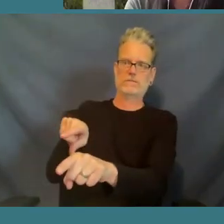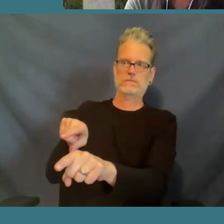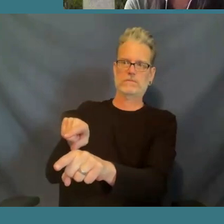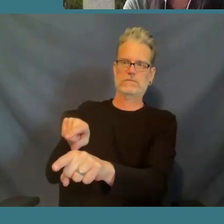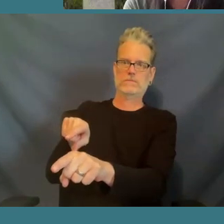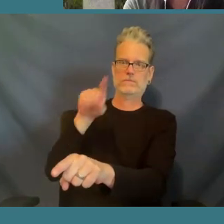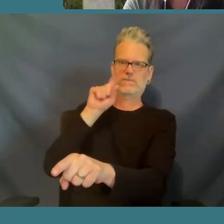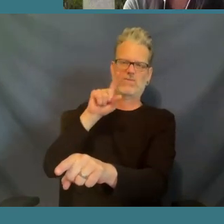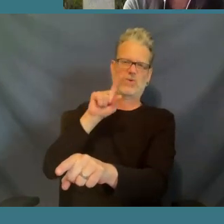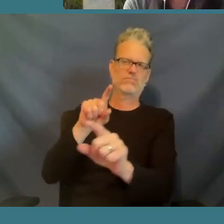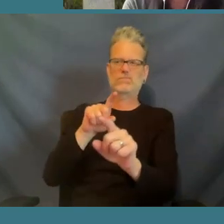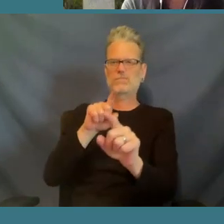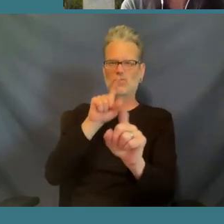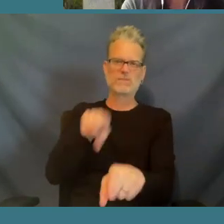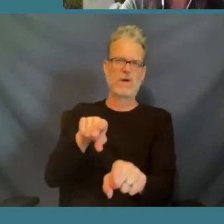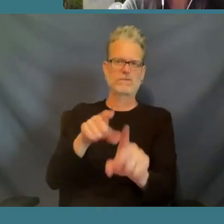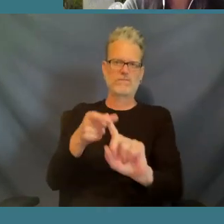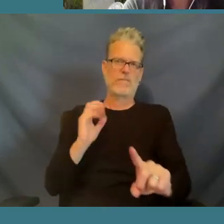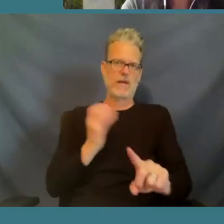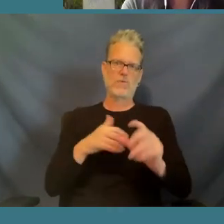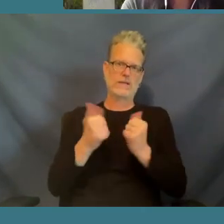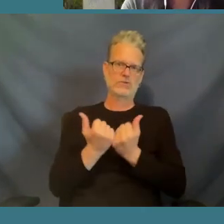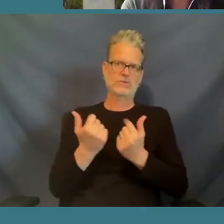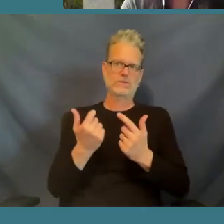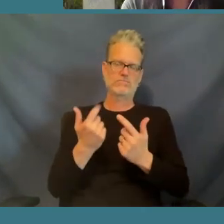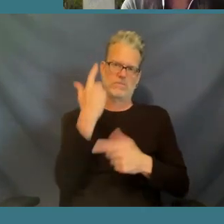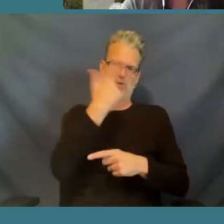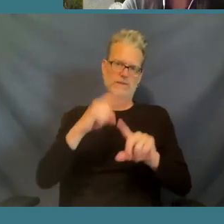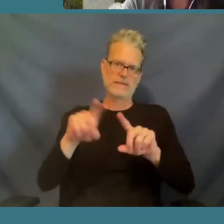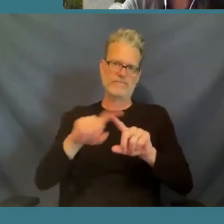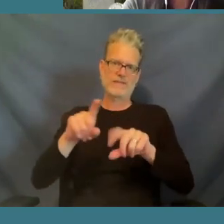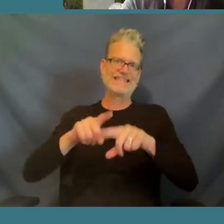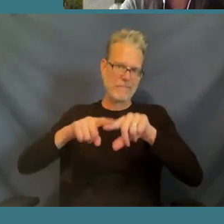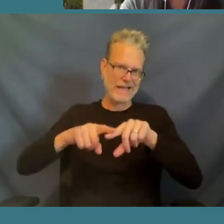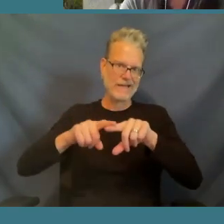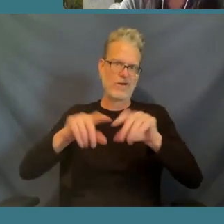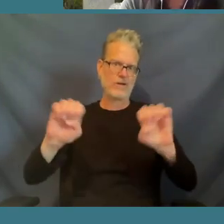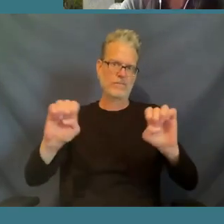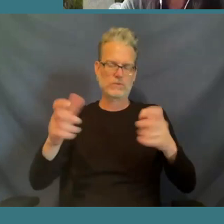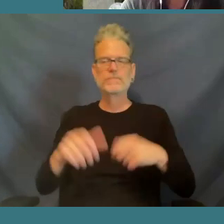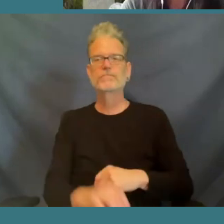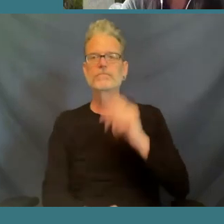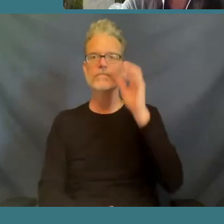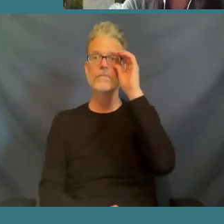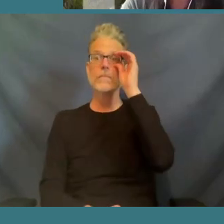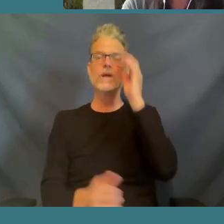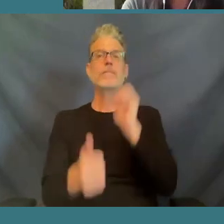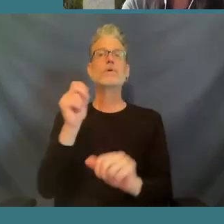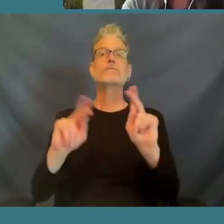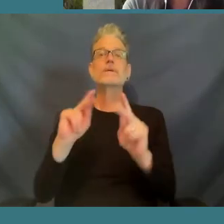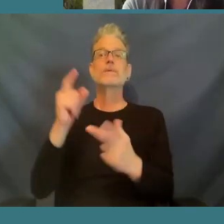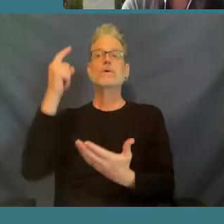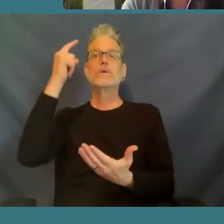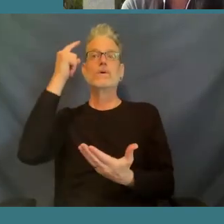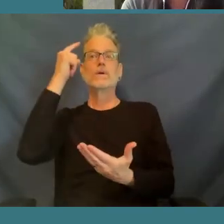of response from our agency. So National Forest System is what most people think of or know of